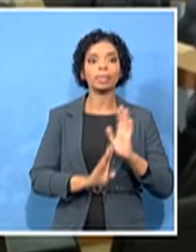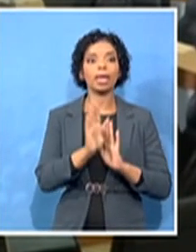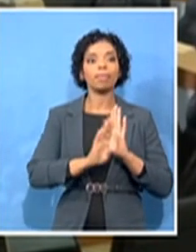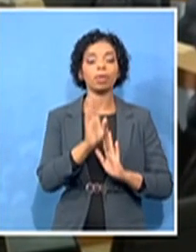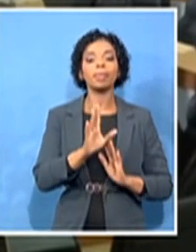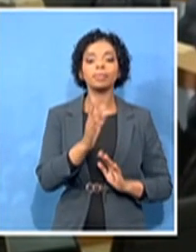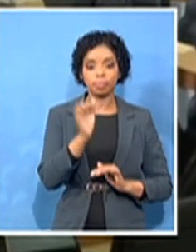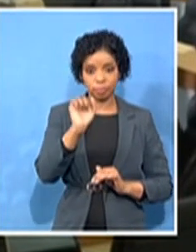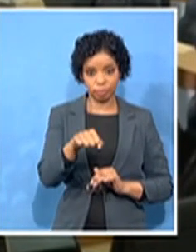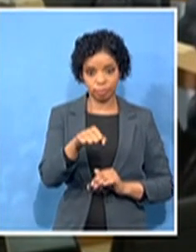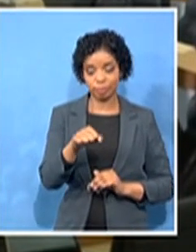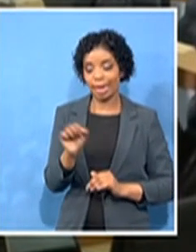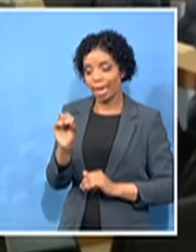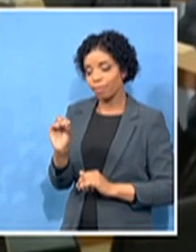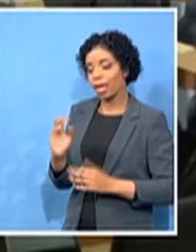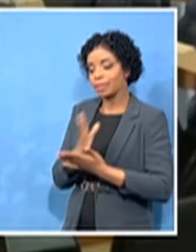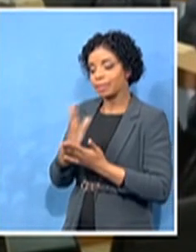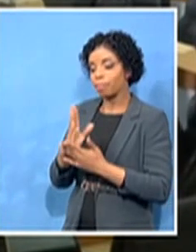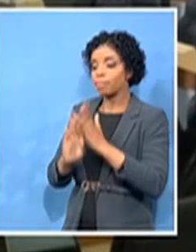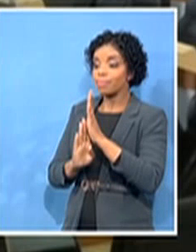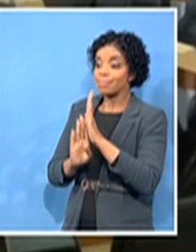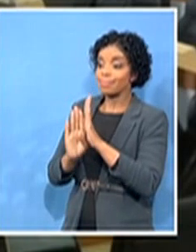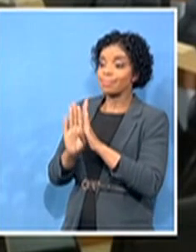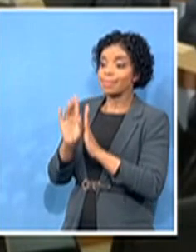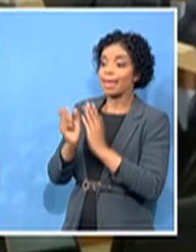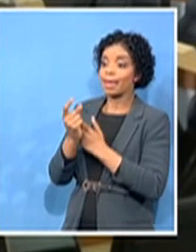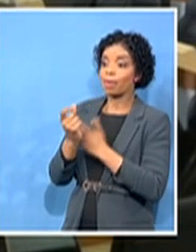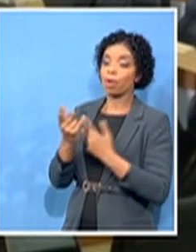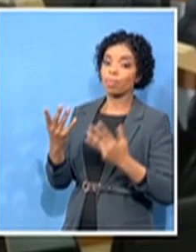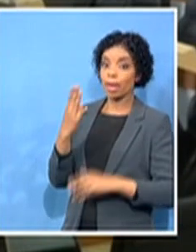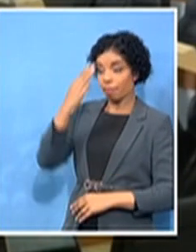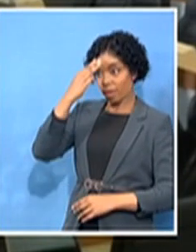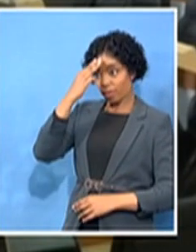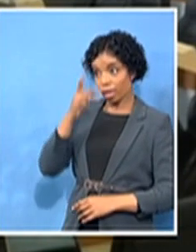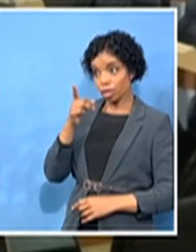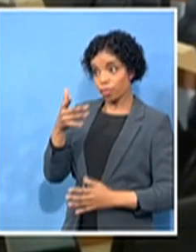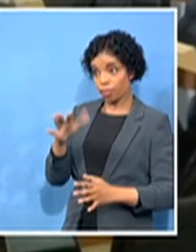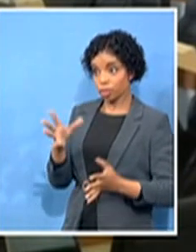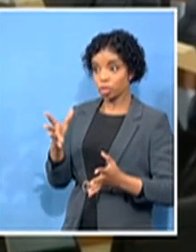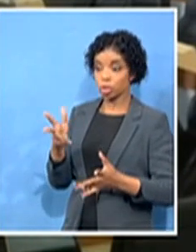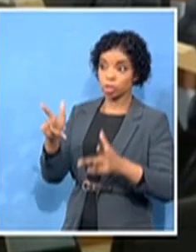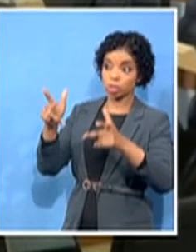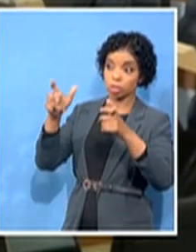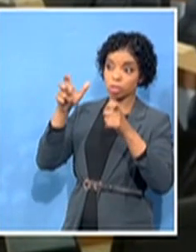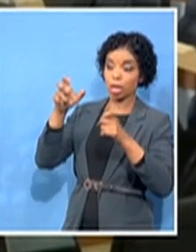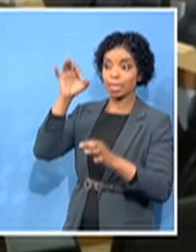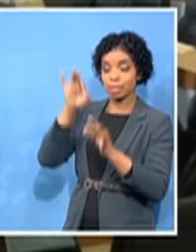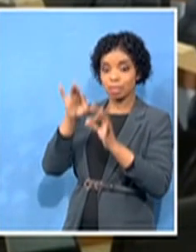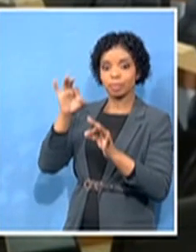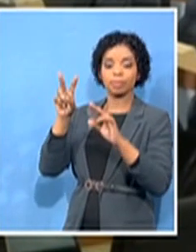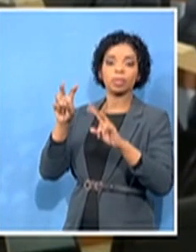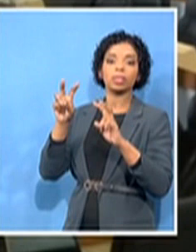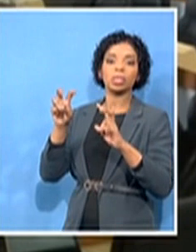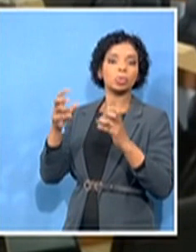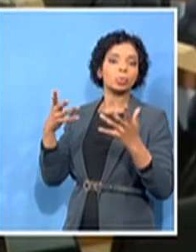find any reference at all, though, to the specific issue of flights to Mafikeng and Pilansburg